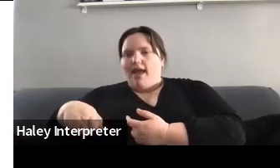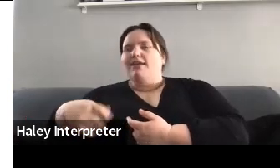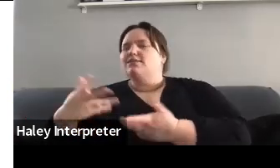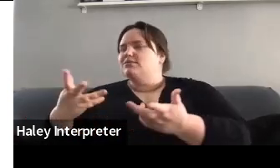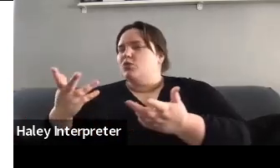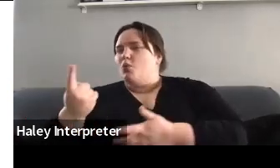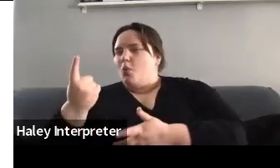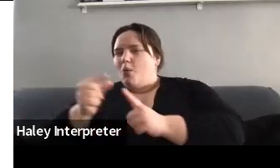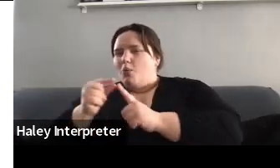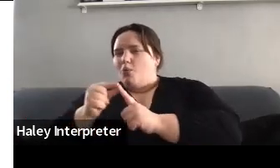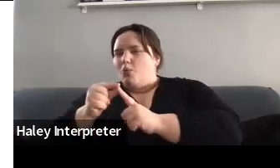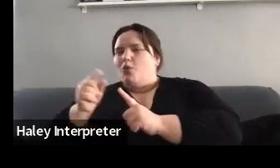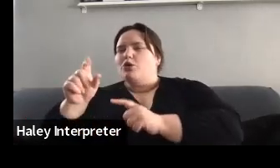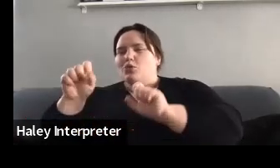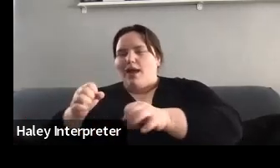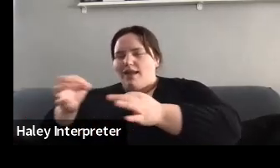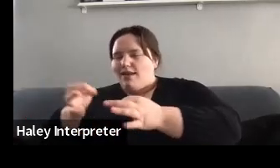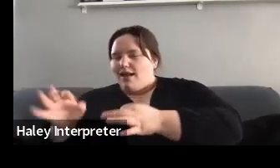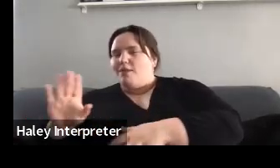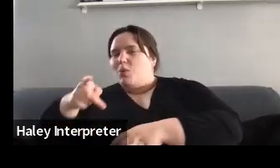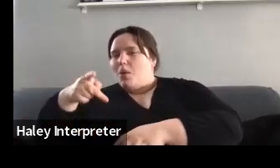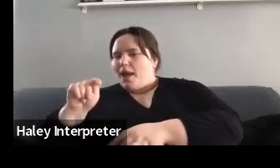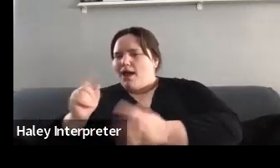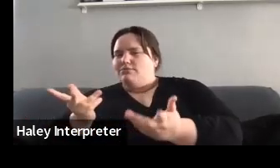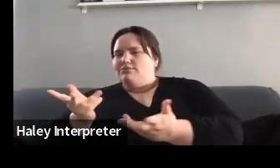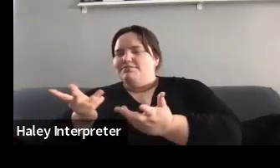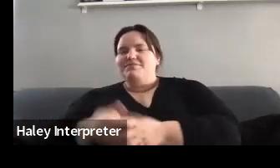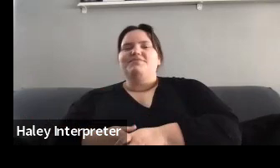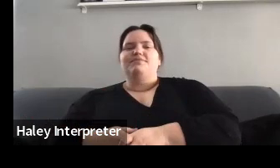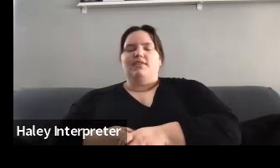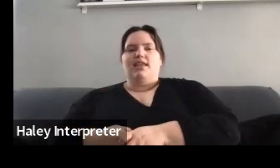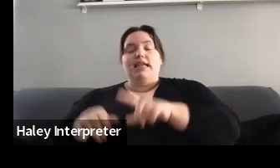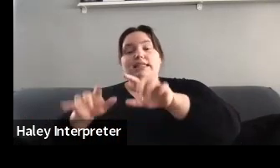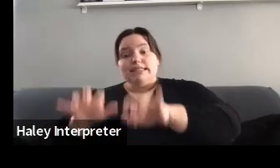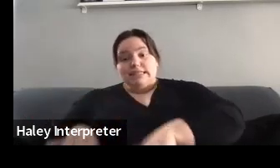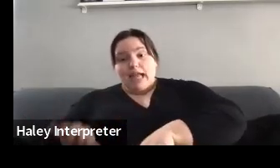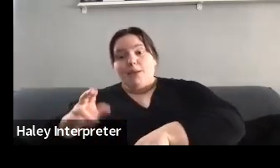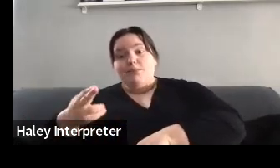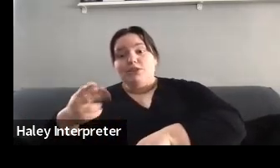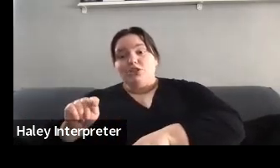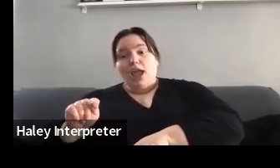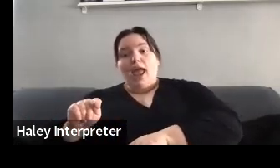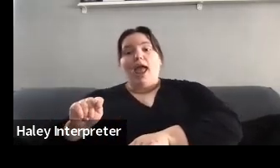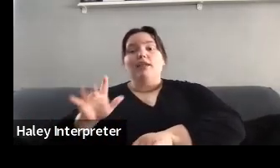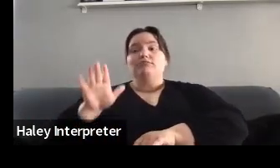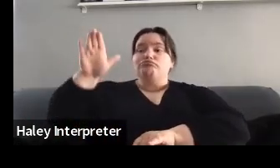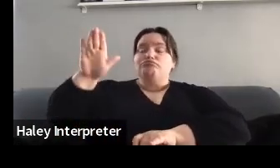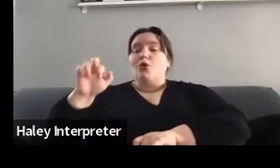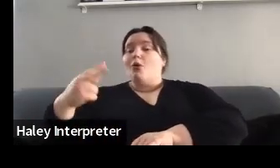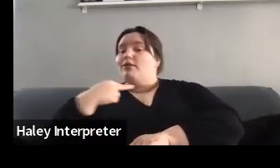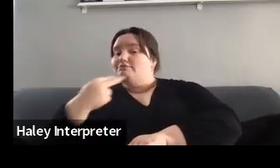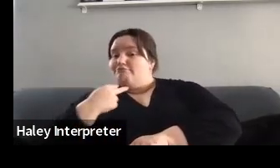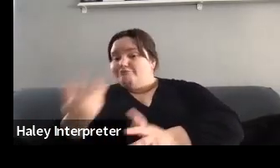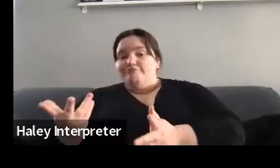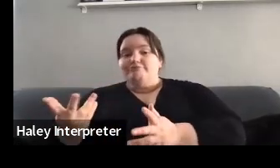word you could use to describe them? Feel free to type in the chat, use the raise hand feature, or unmute your microphone.